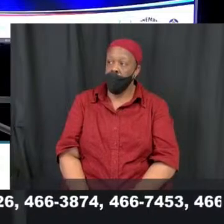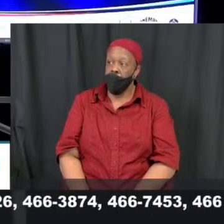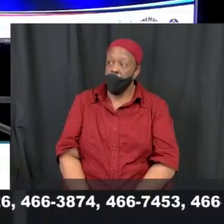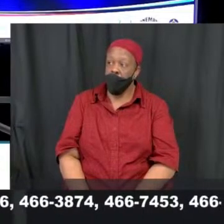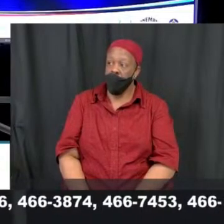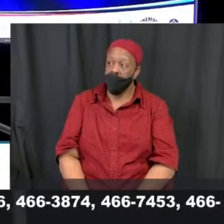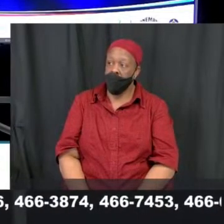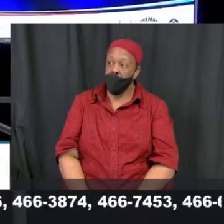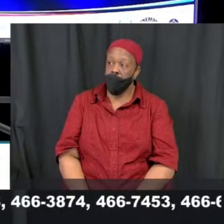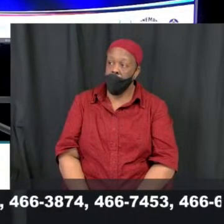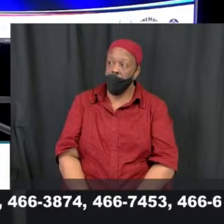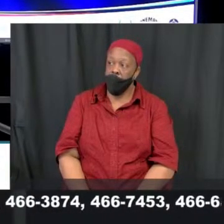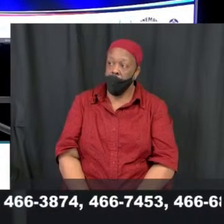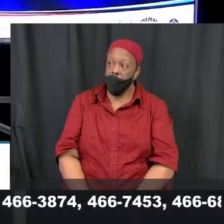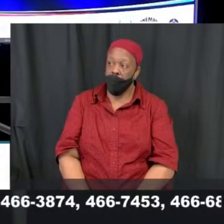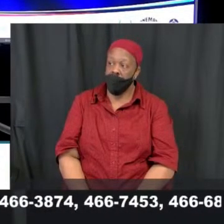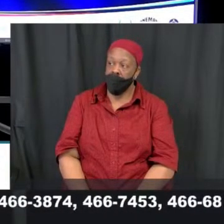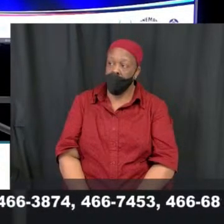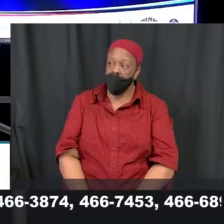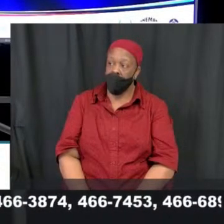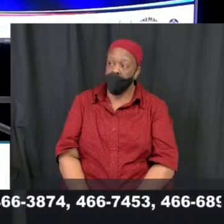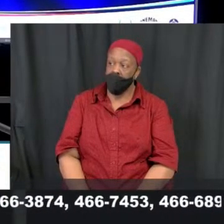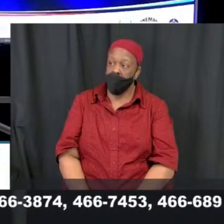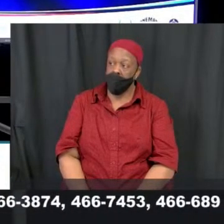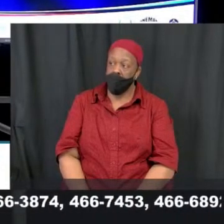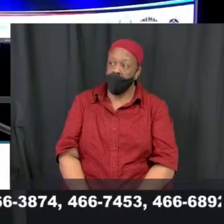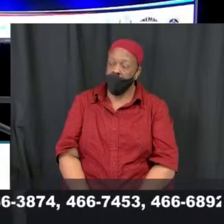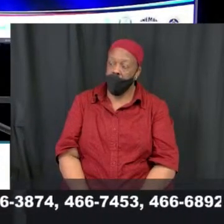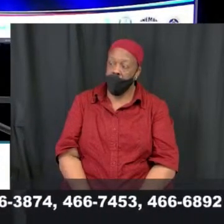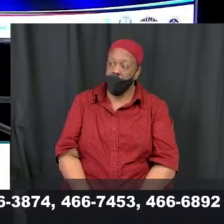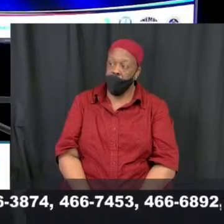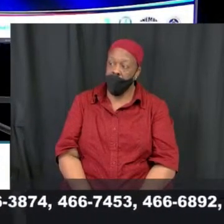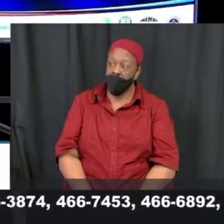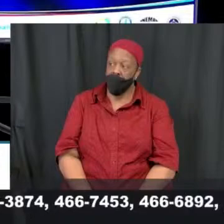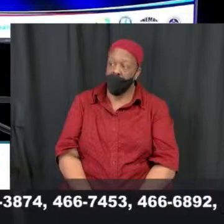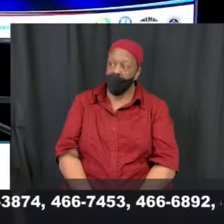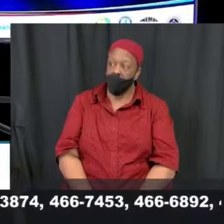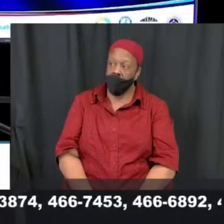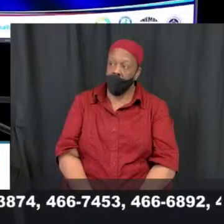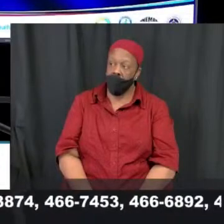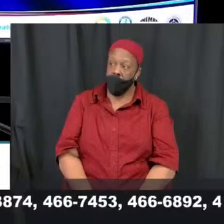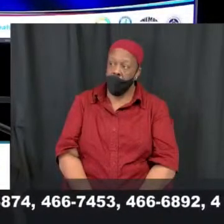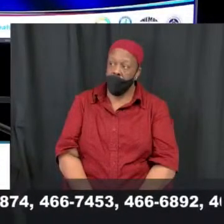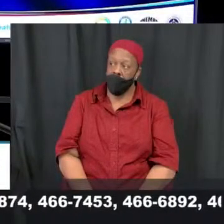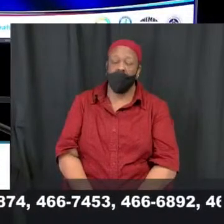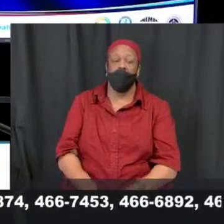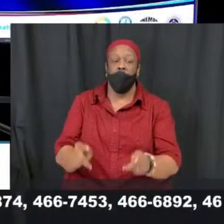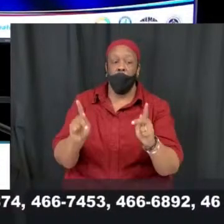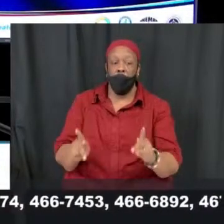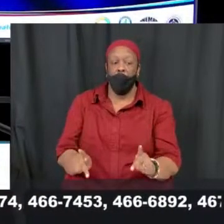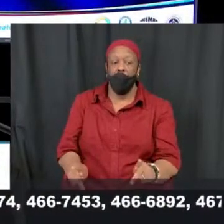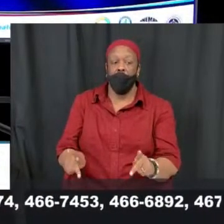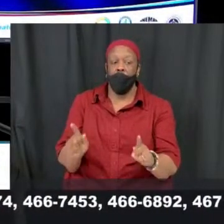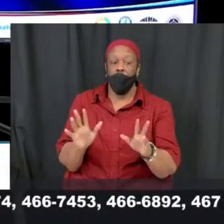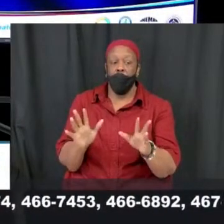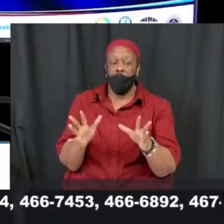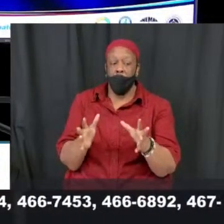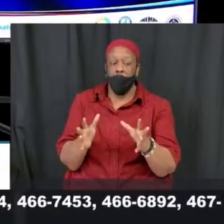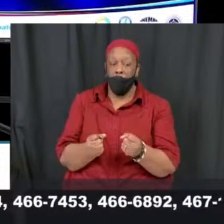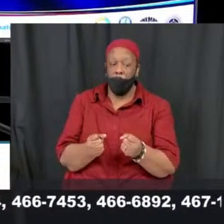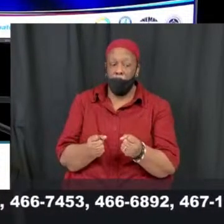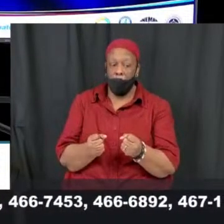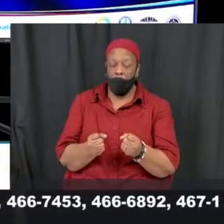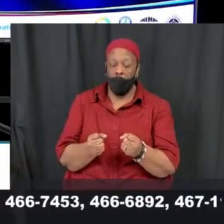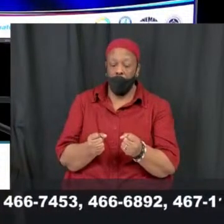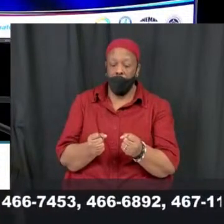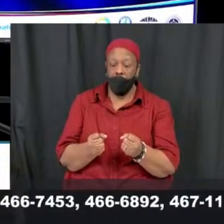No one would want to take you in. Persons will have a bit of concern, take you in if you're not vaccinated. Do your best. Go get